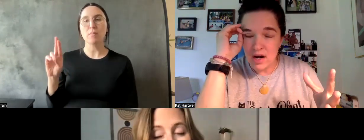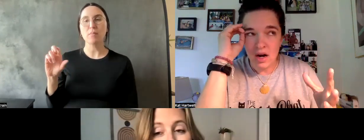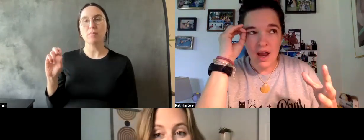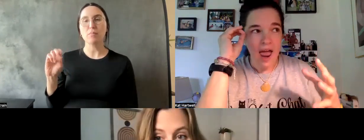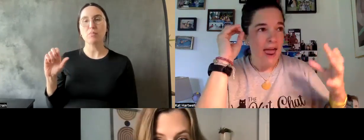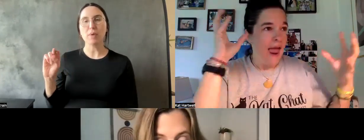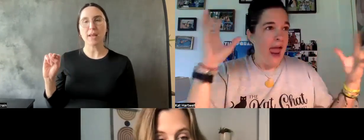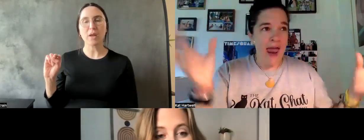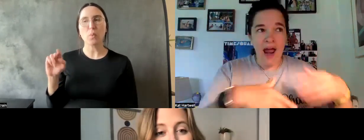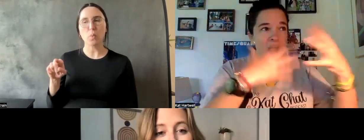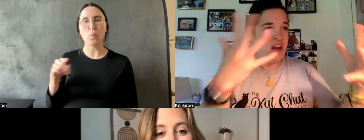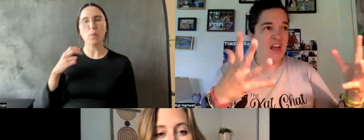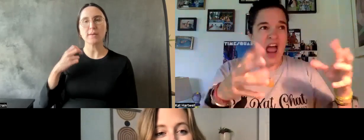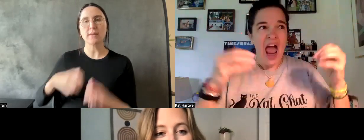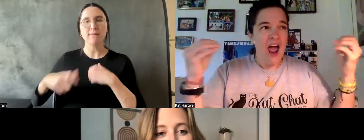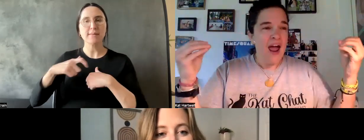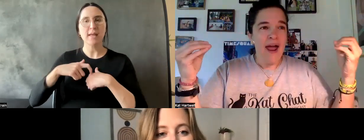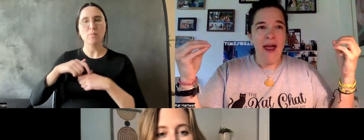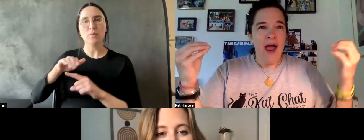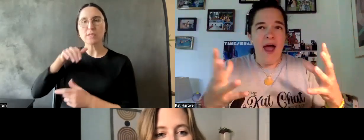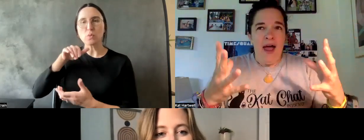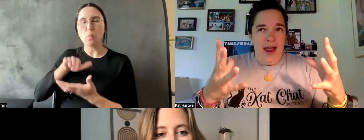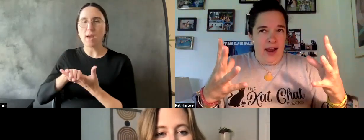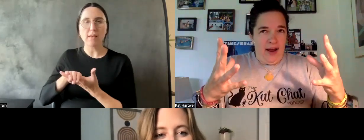wife. And